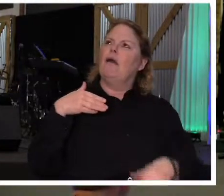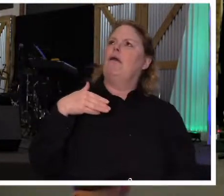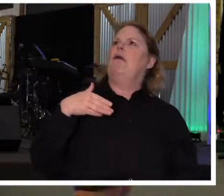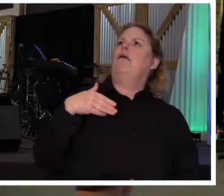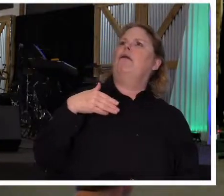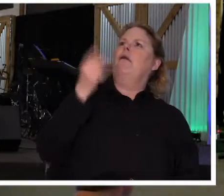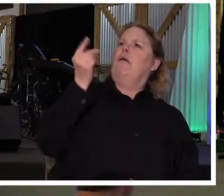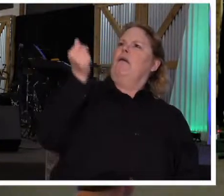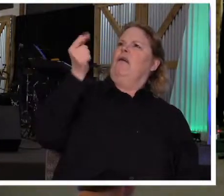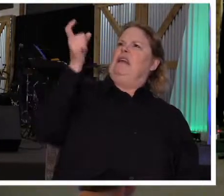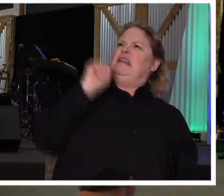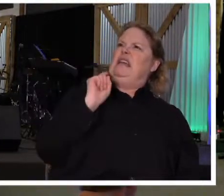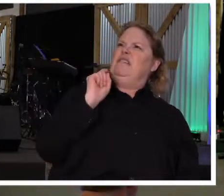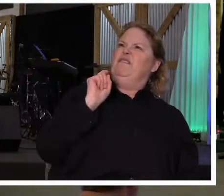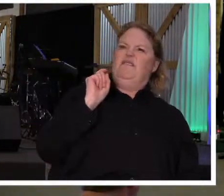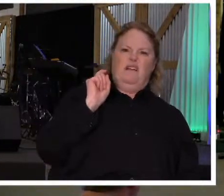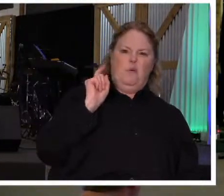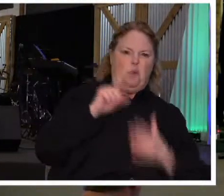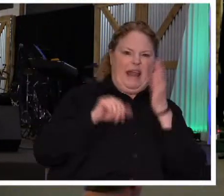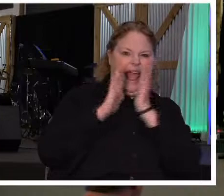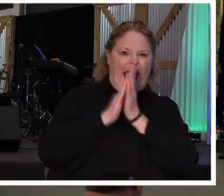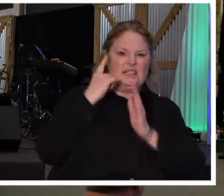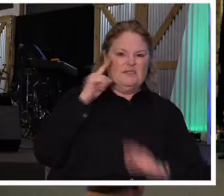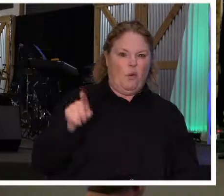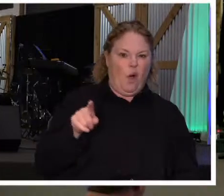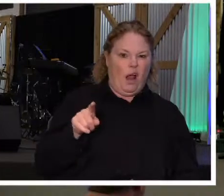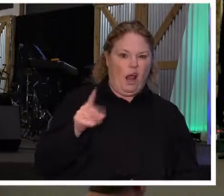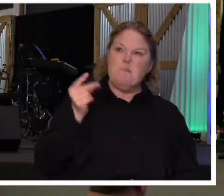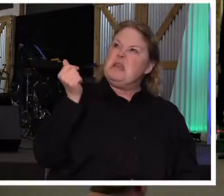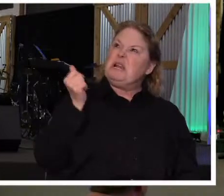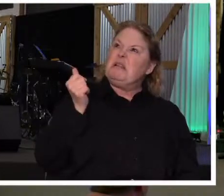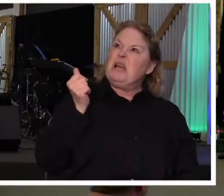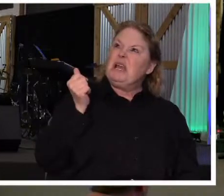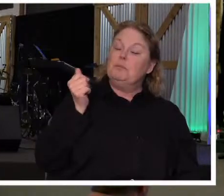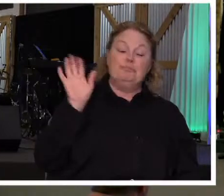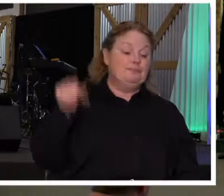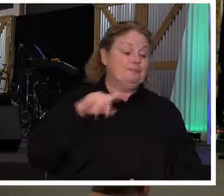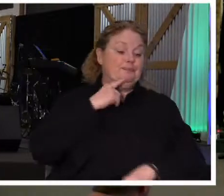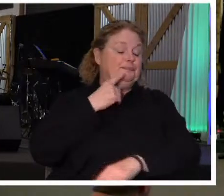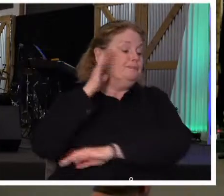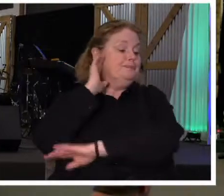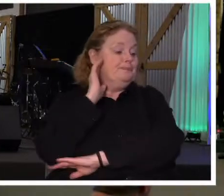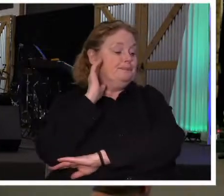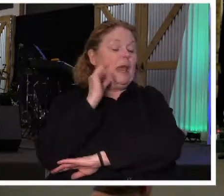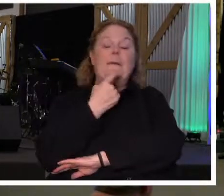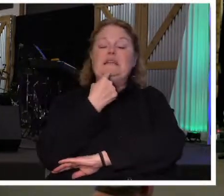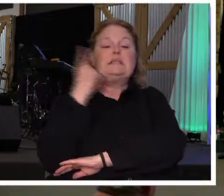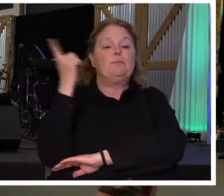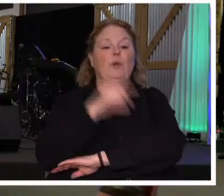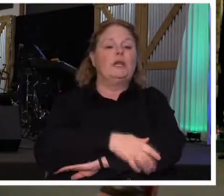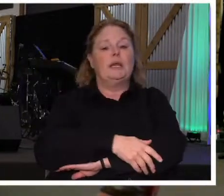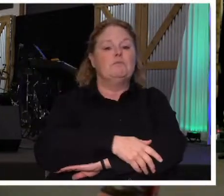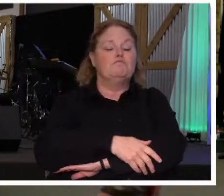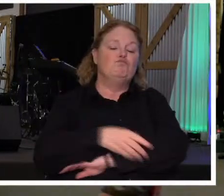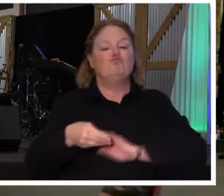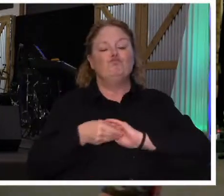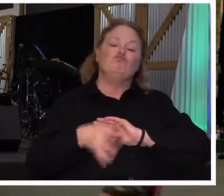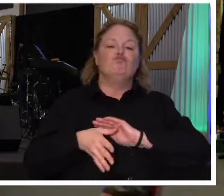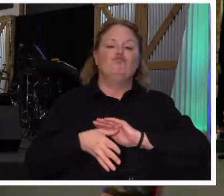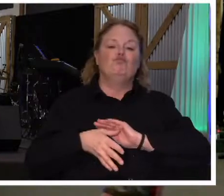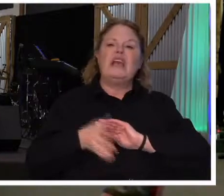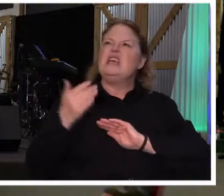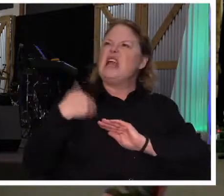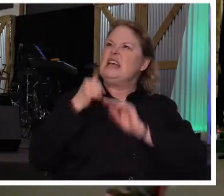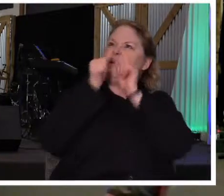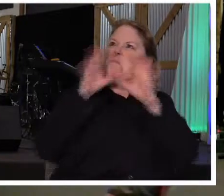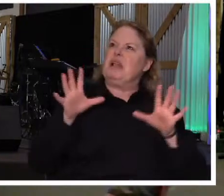going to give me the account number or the PIN numbers to his account, well, I was so disappointed in him because he let me down. And he's got this blessing and he